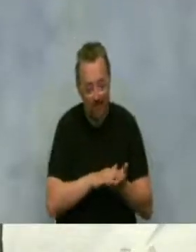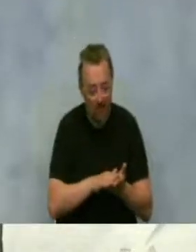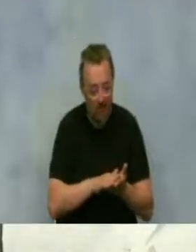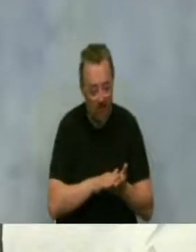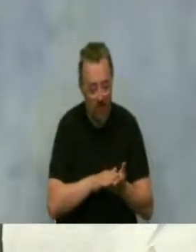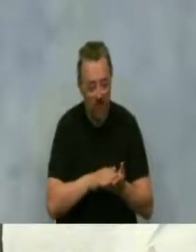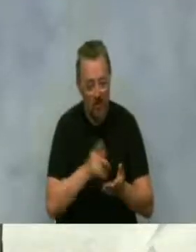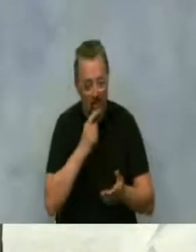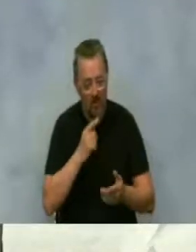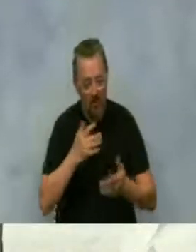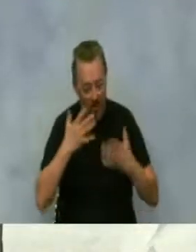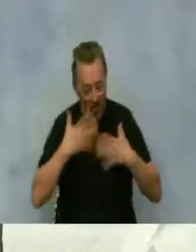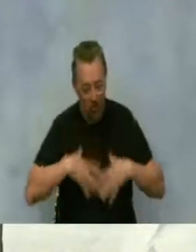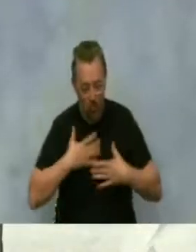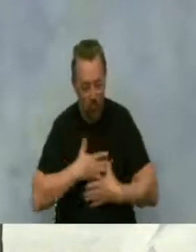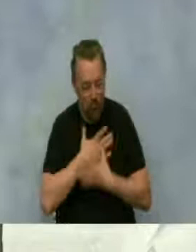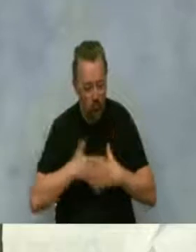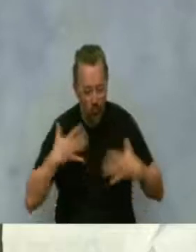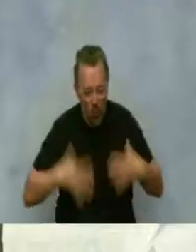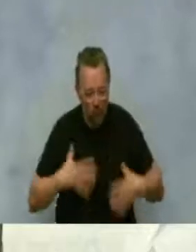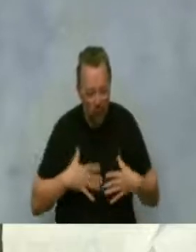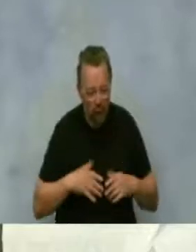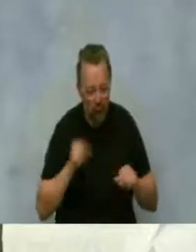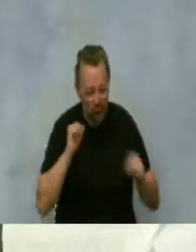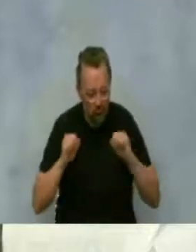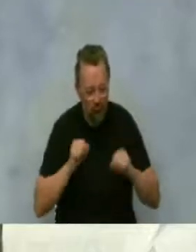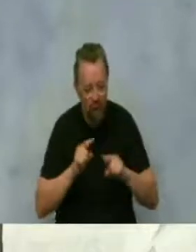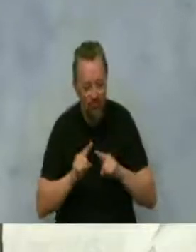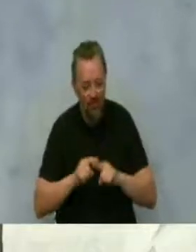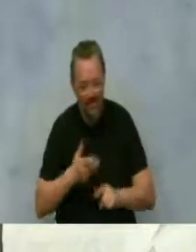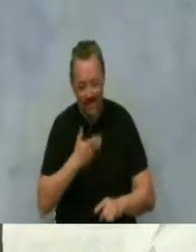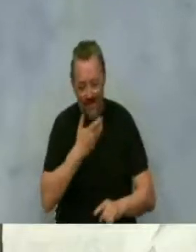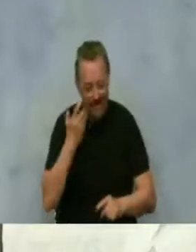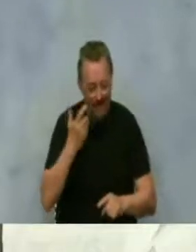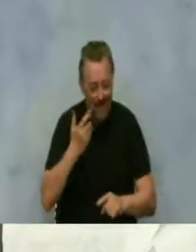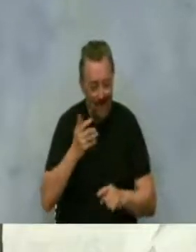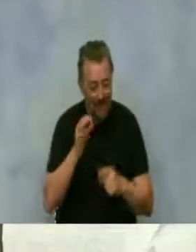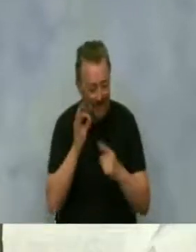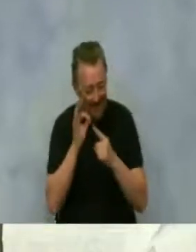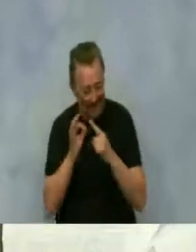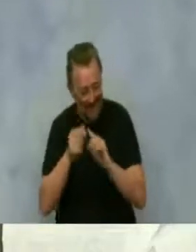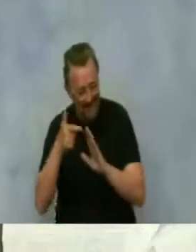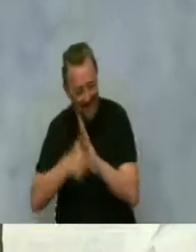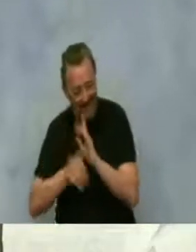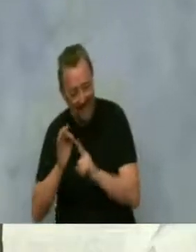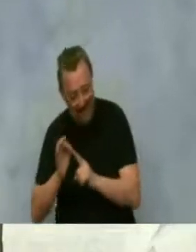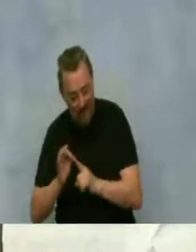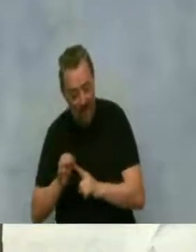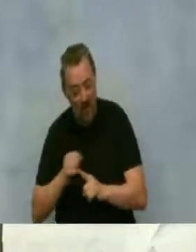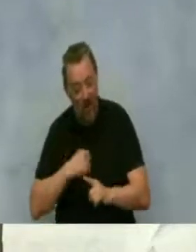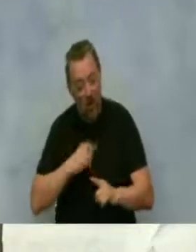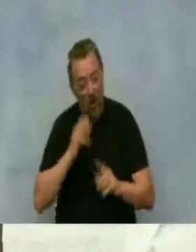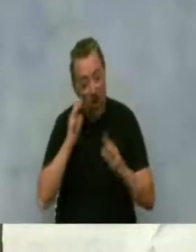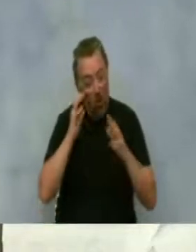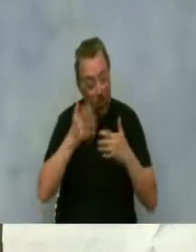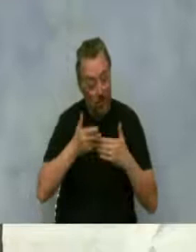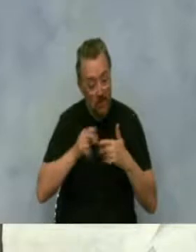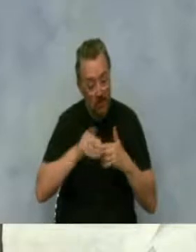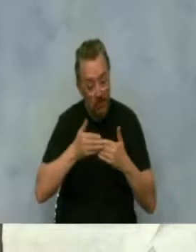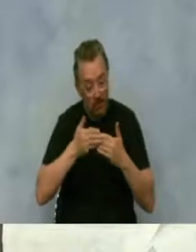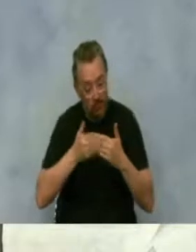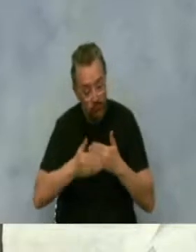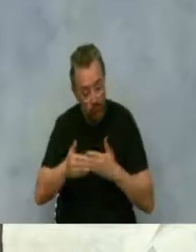necessarily washing facility types and heating in that detail. And I'm concerned that going forward, that the cost